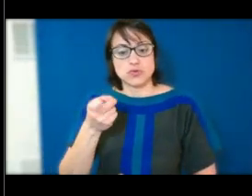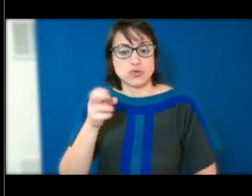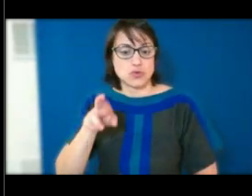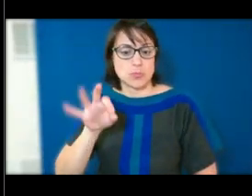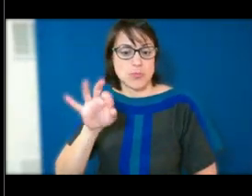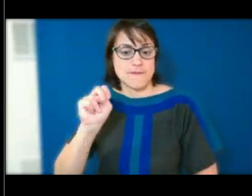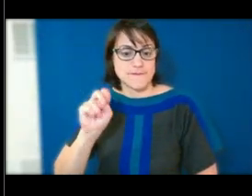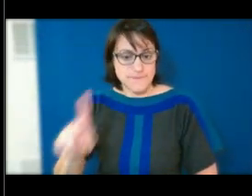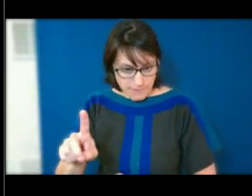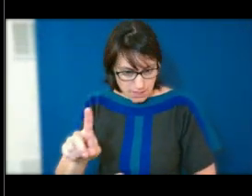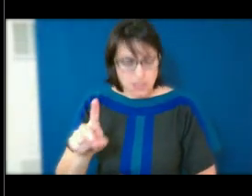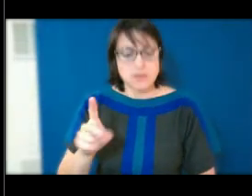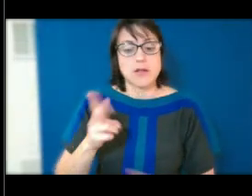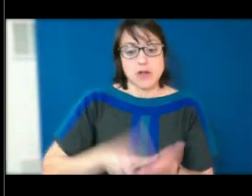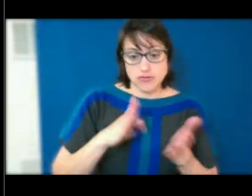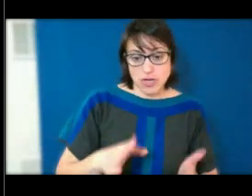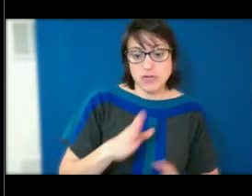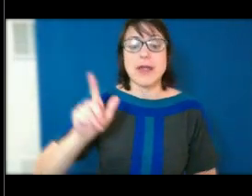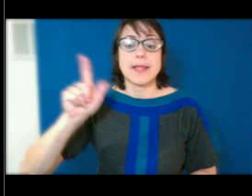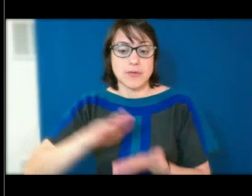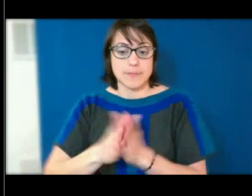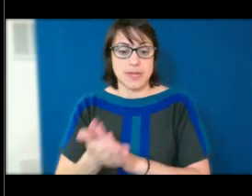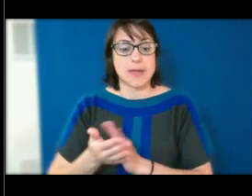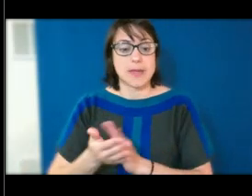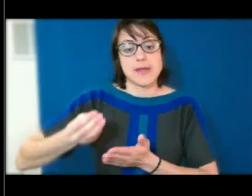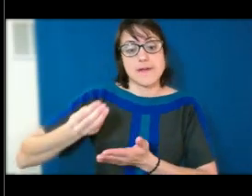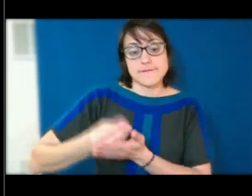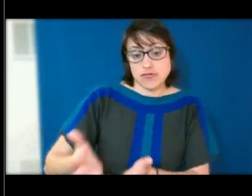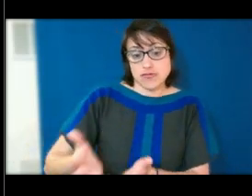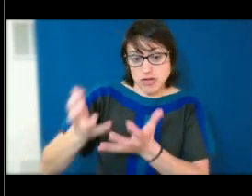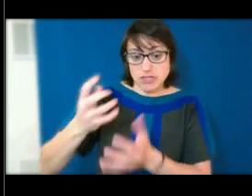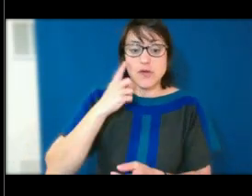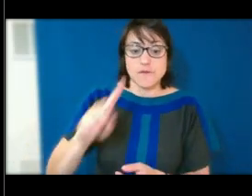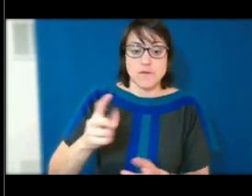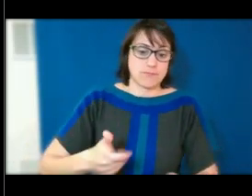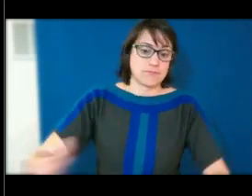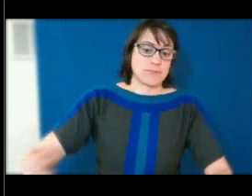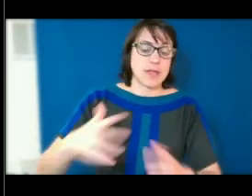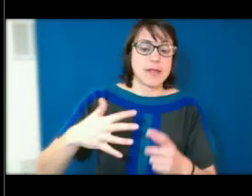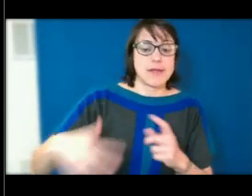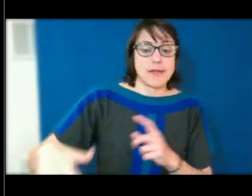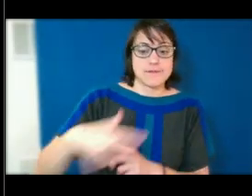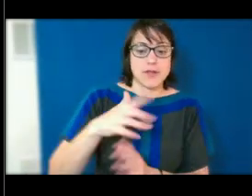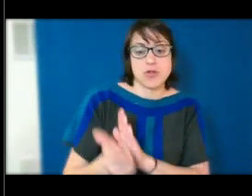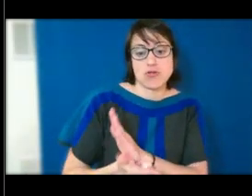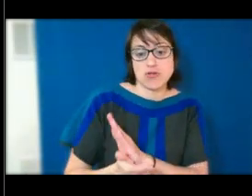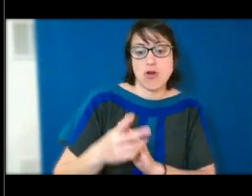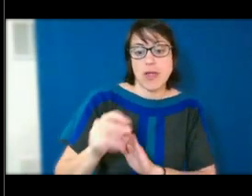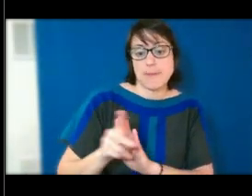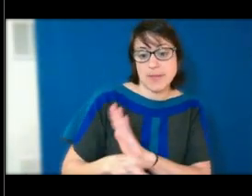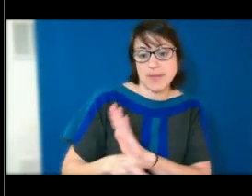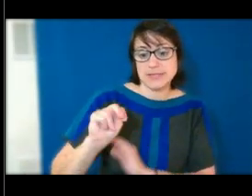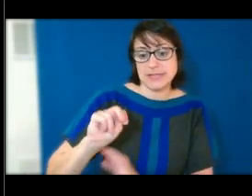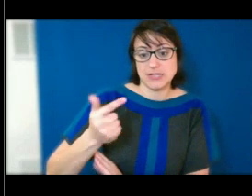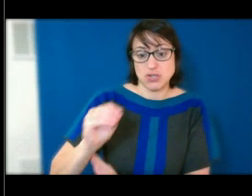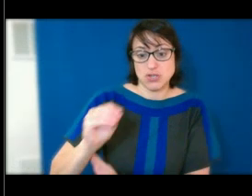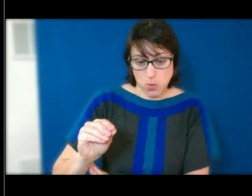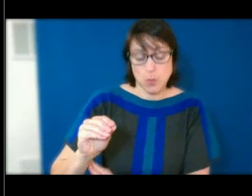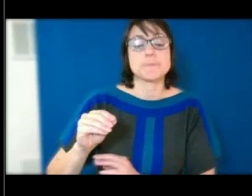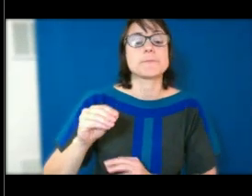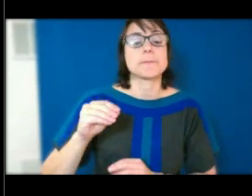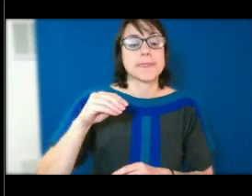for a major environmental law and policy NGO in the southeastern United States. Susan went on to serve as executive director of